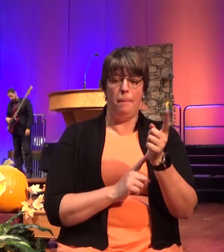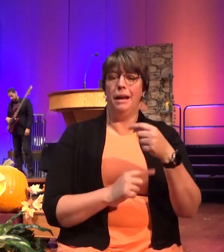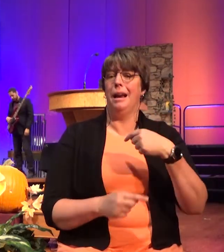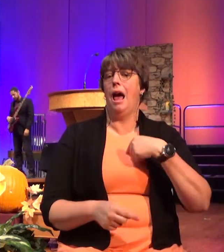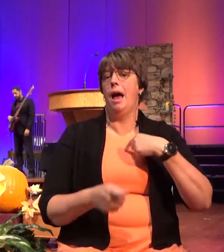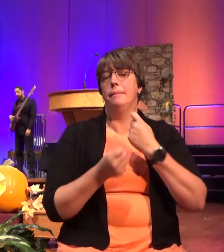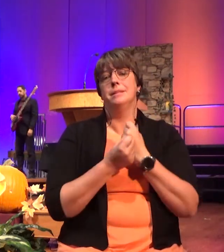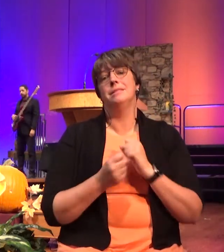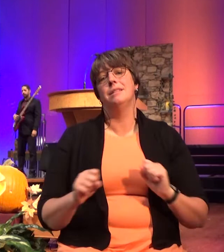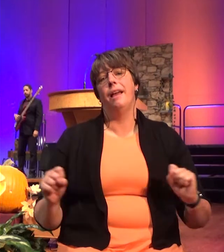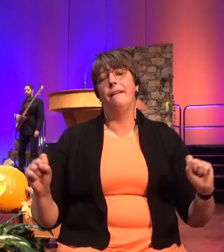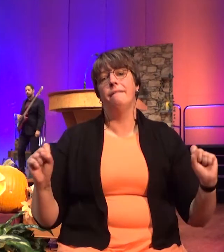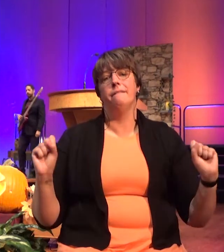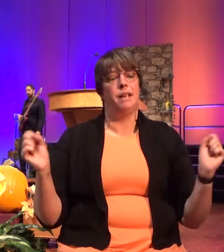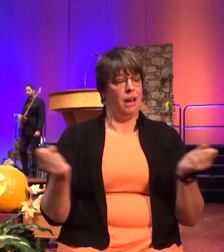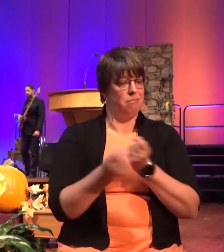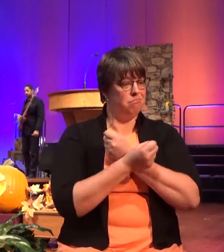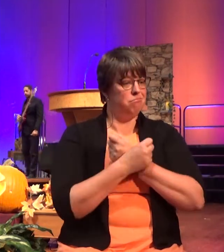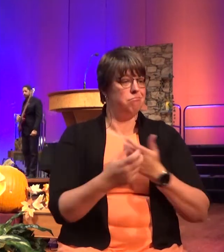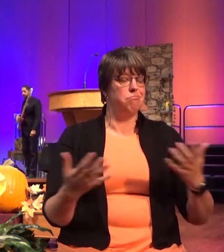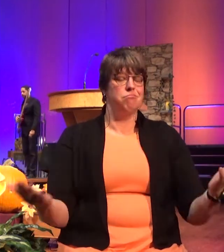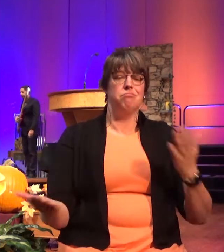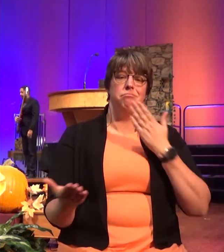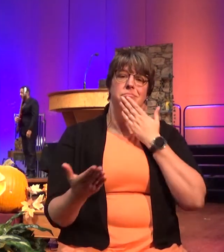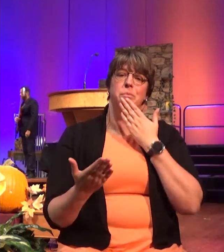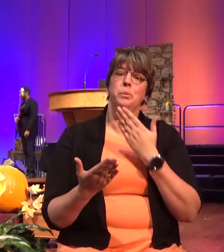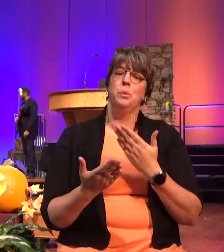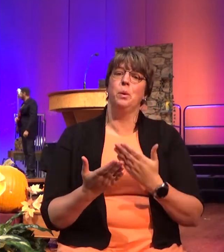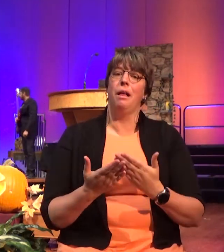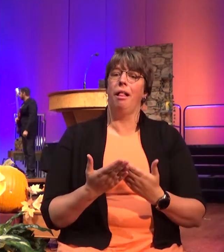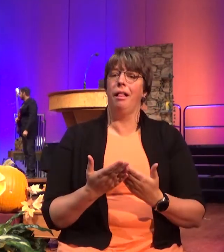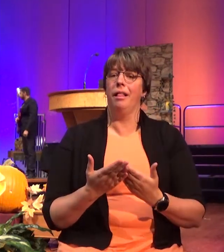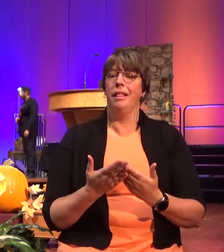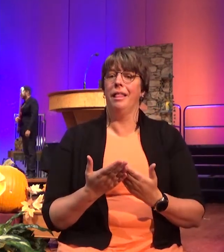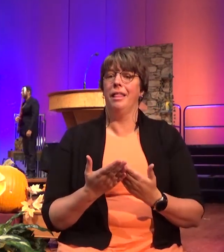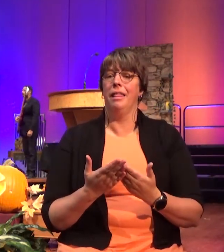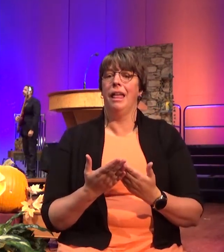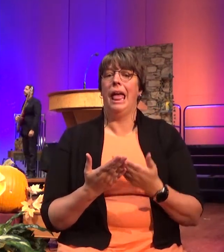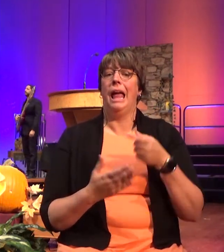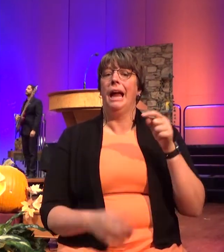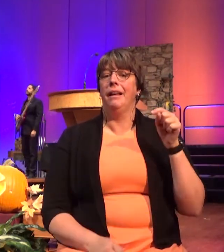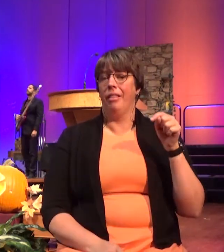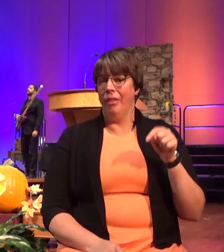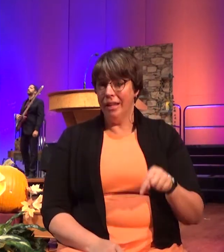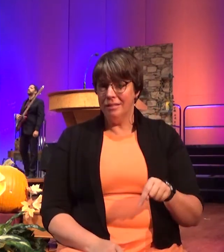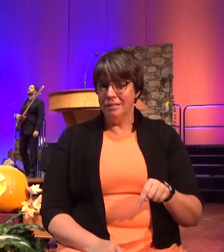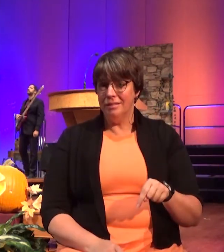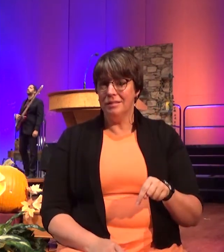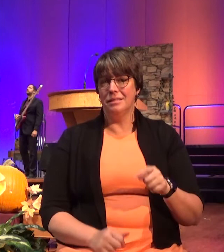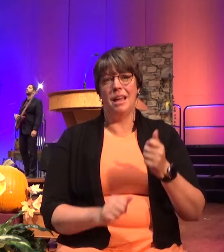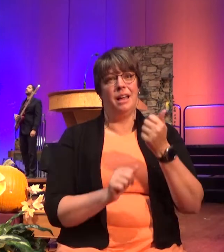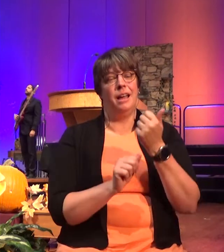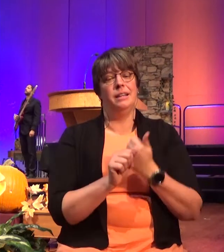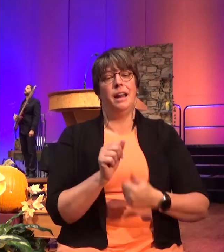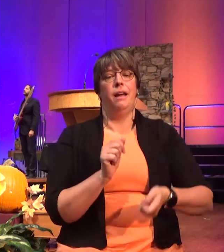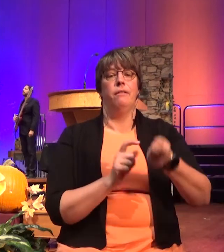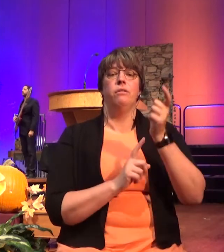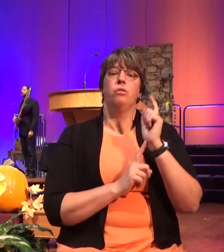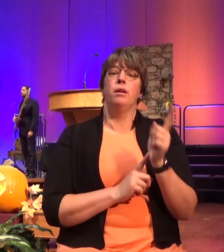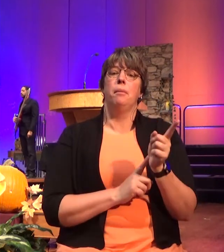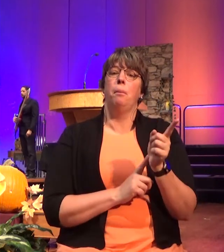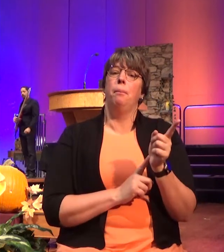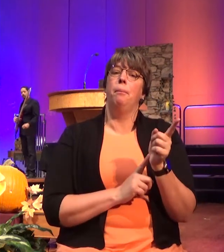and all is well. In this and every